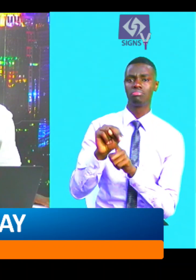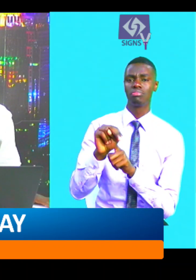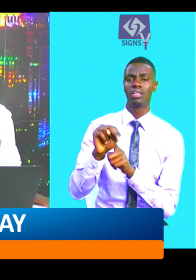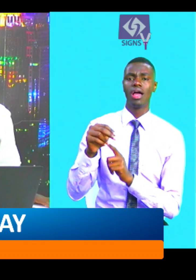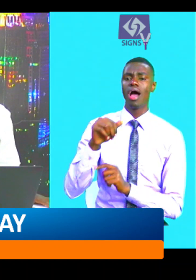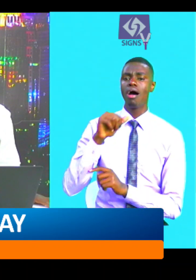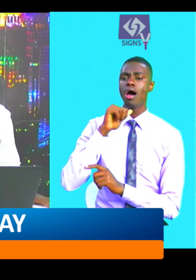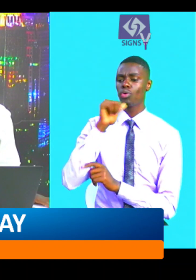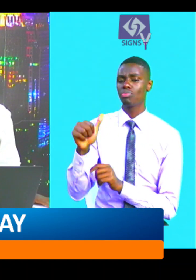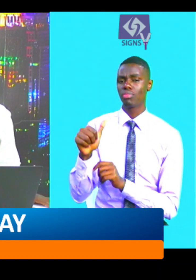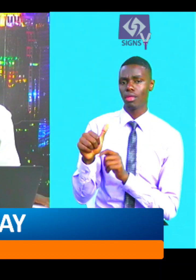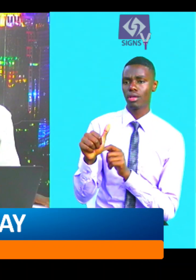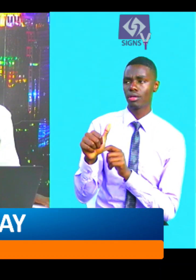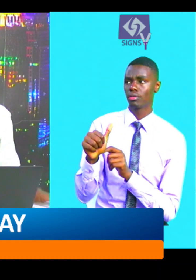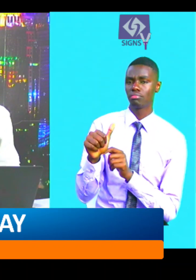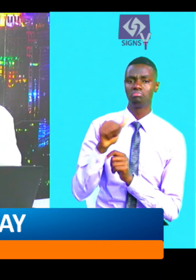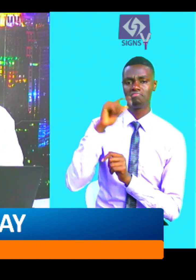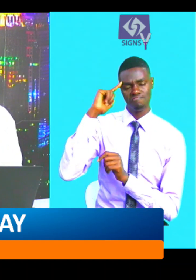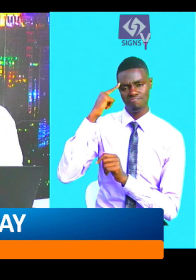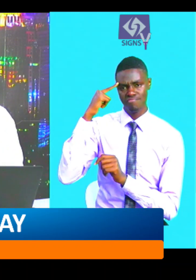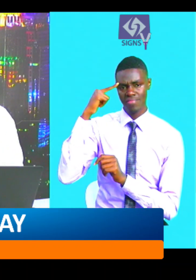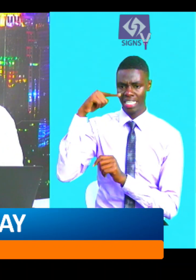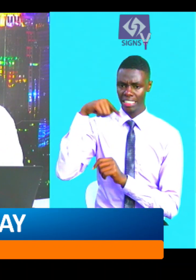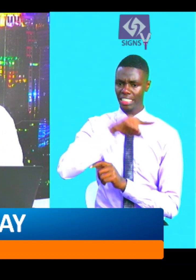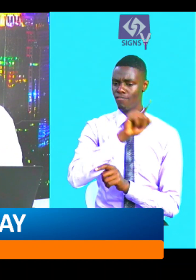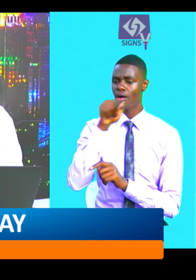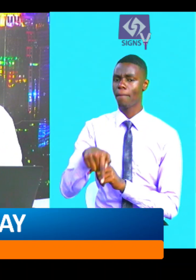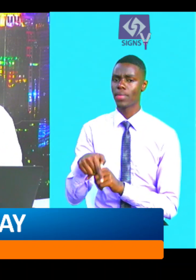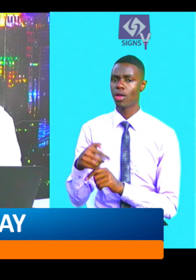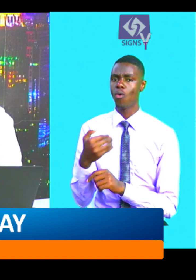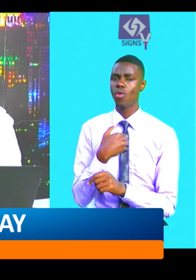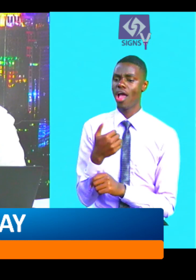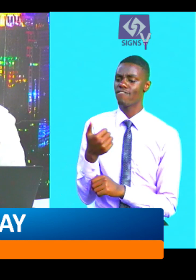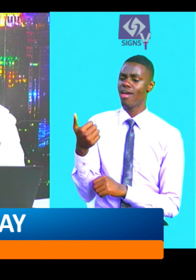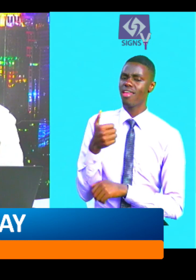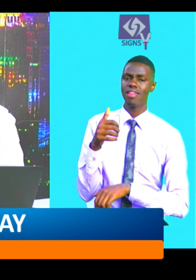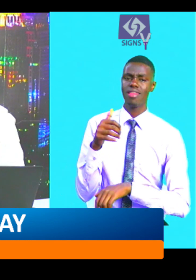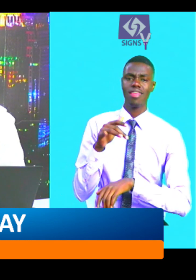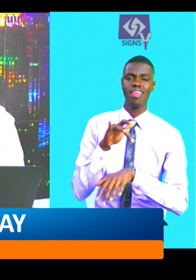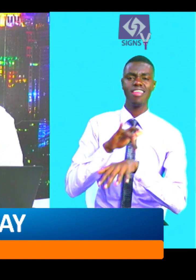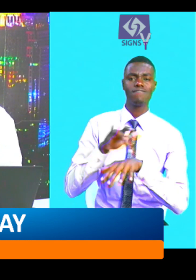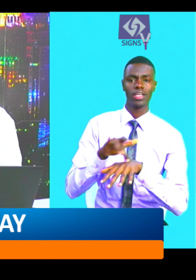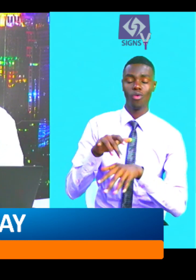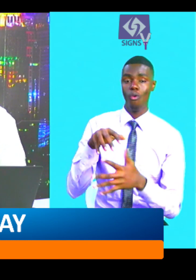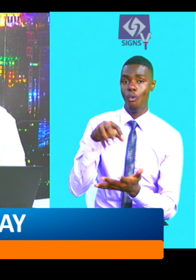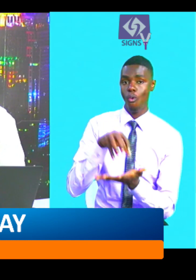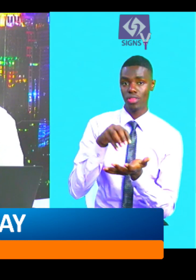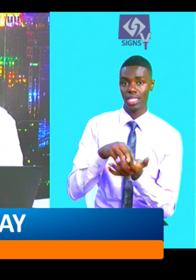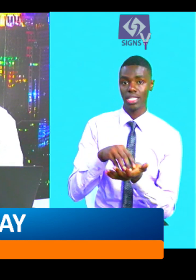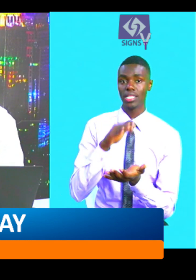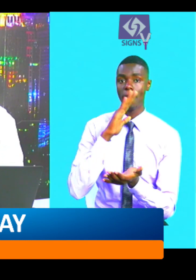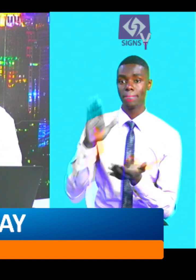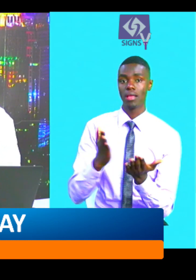to be filed, there is no correlation. I don't think Karim Khan. Sorry. That name is difficult.